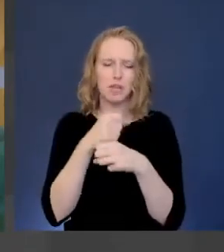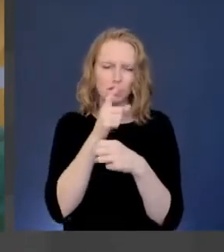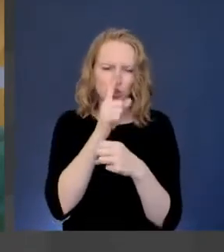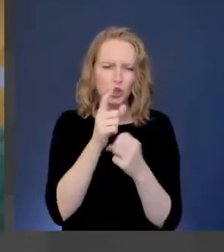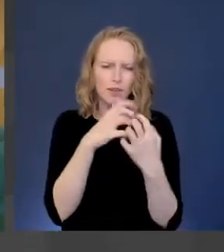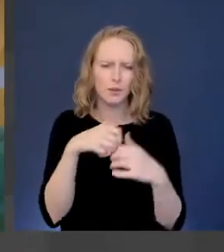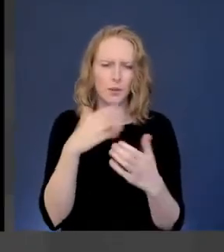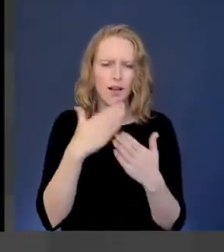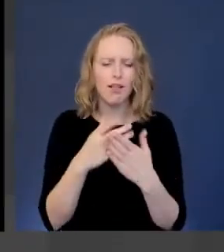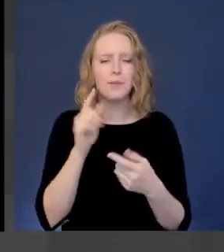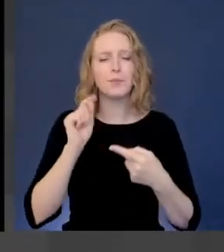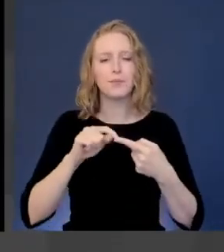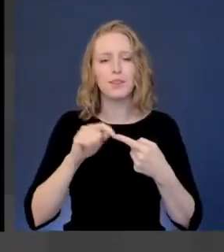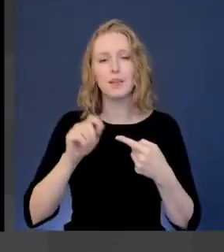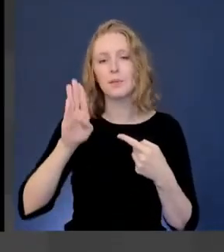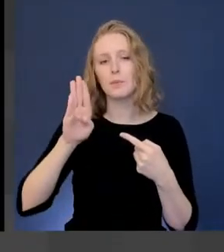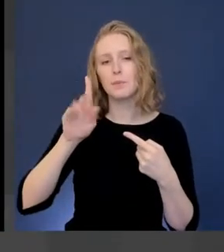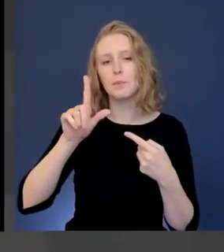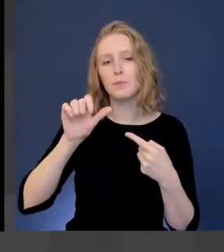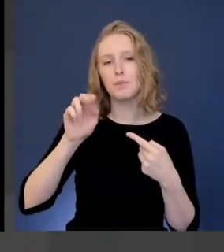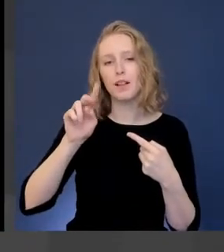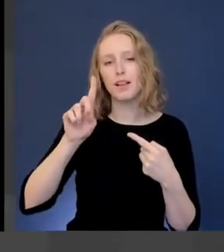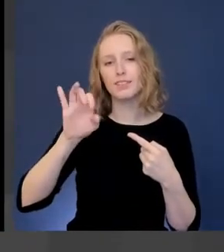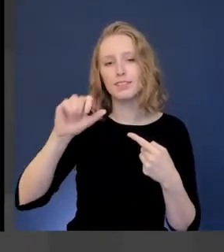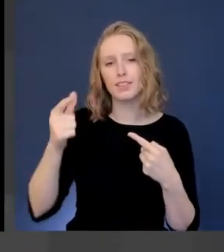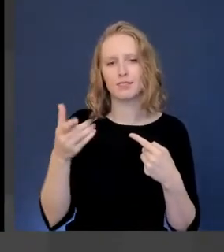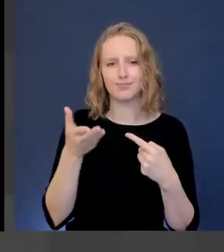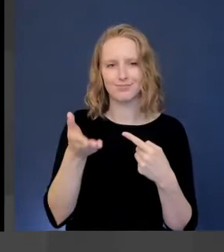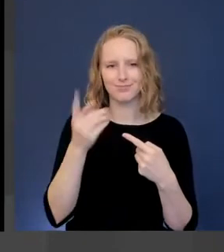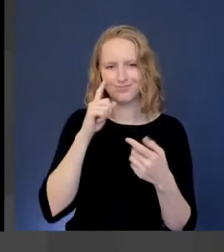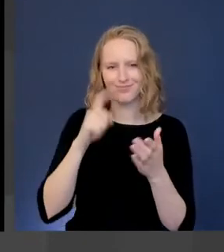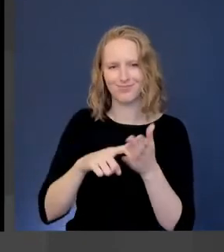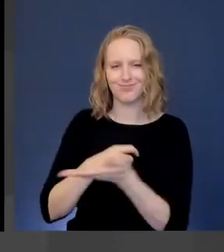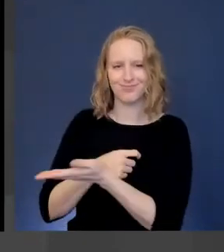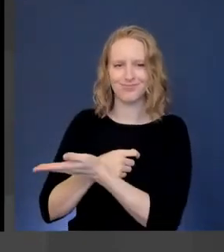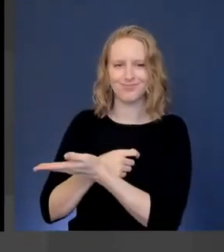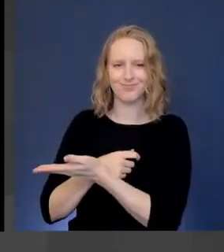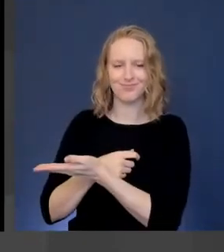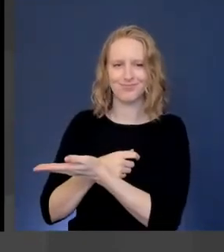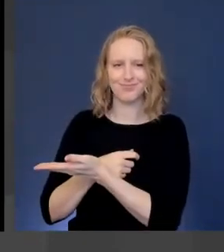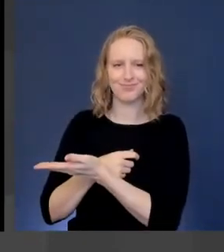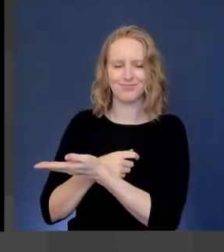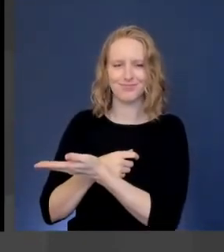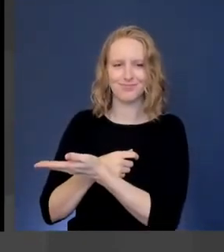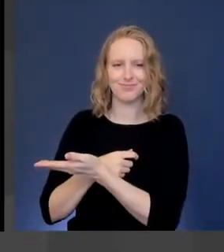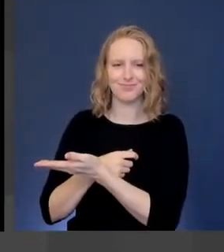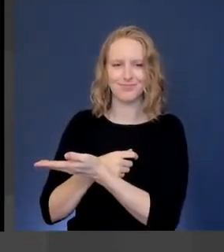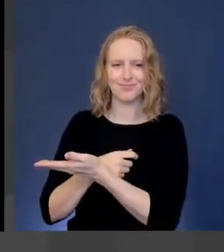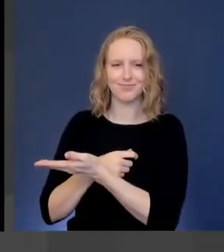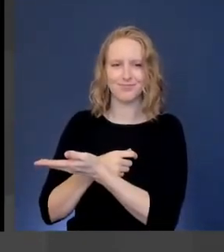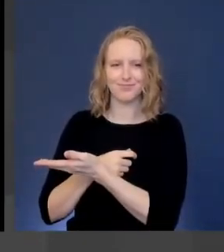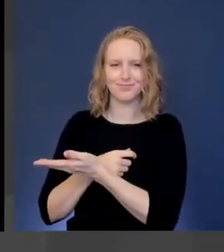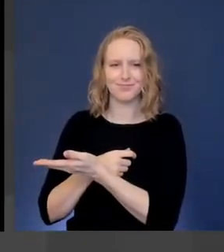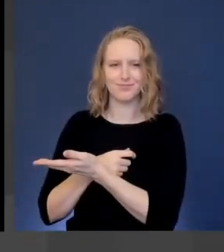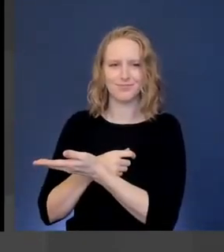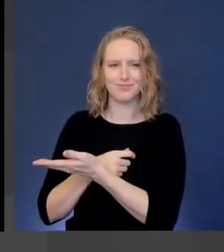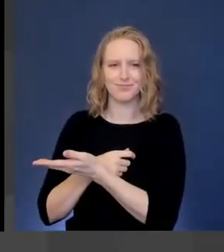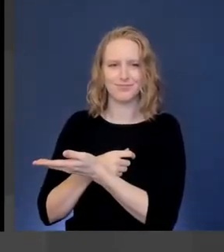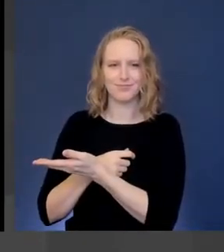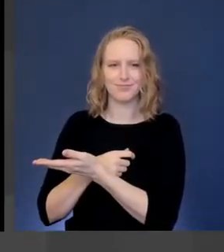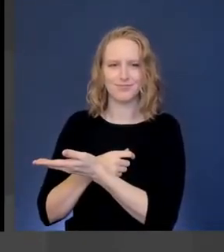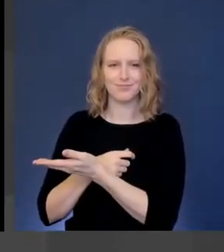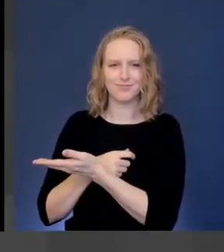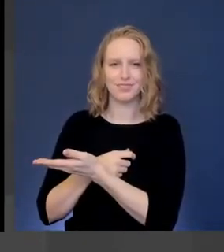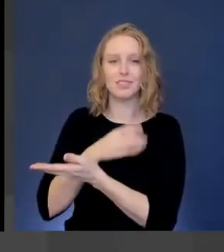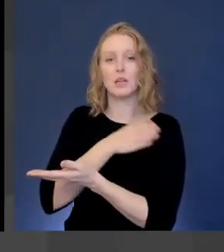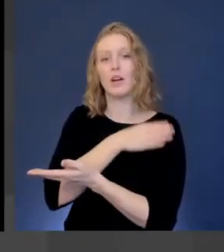thing is blending. So as you can see in the picture here, to the left, we don't have blending. So then when you update your old world to the new